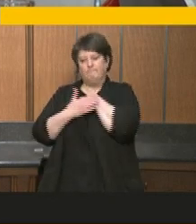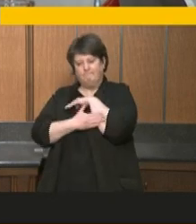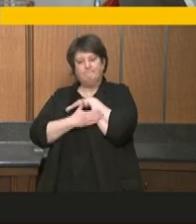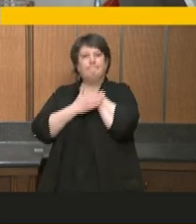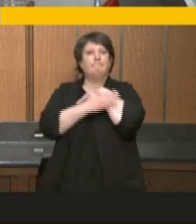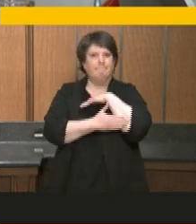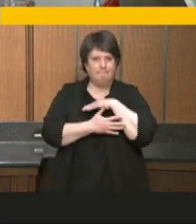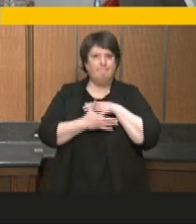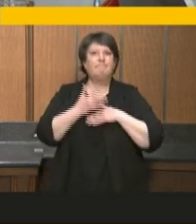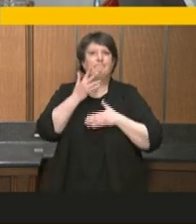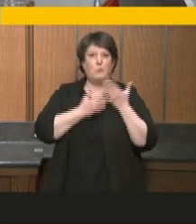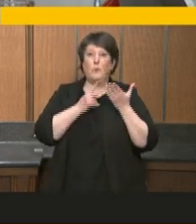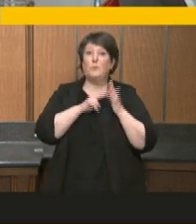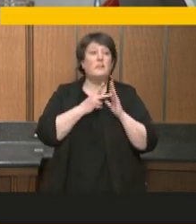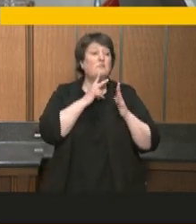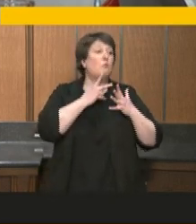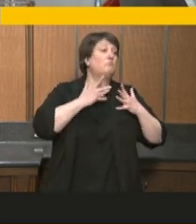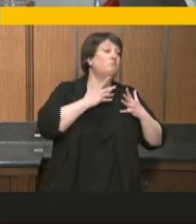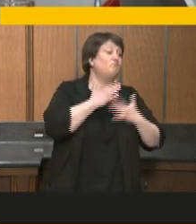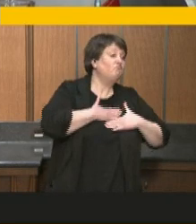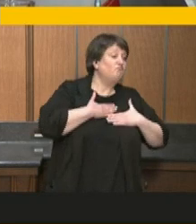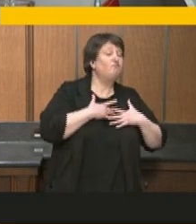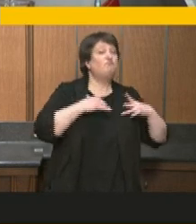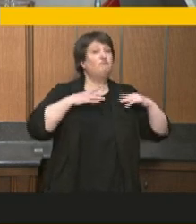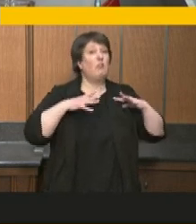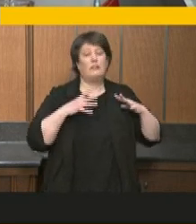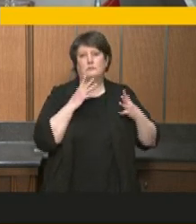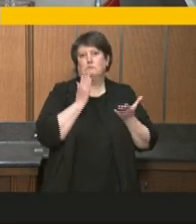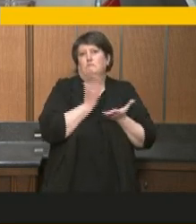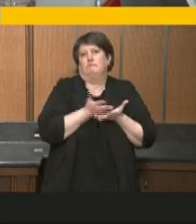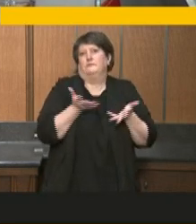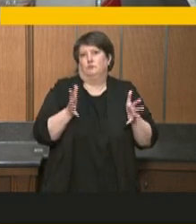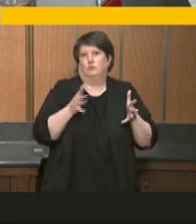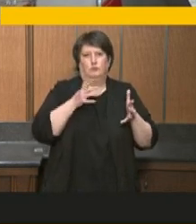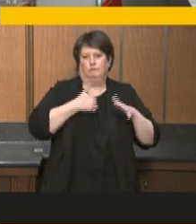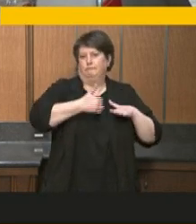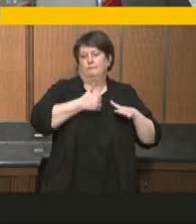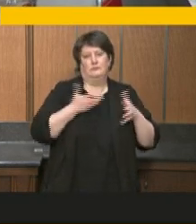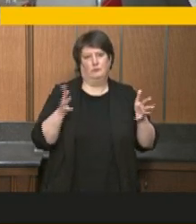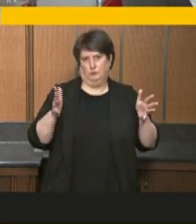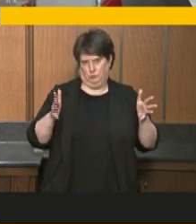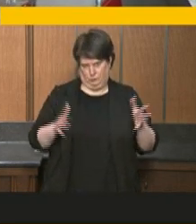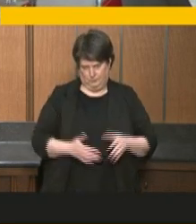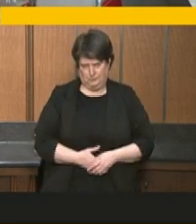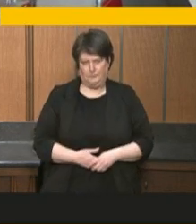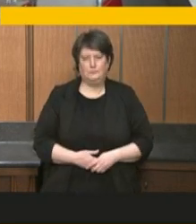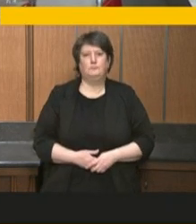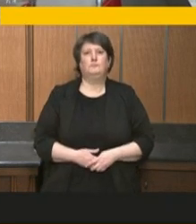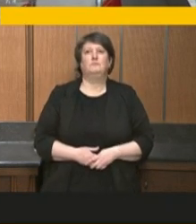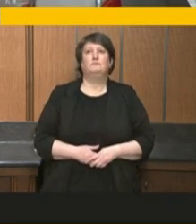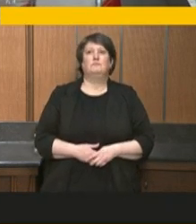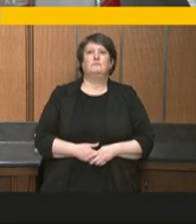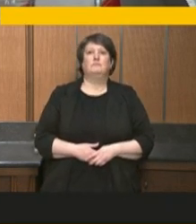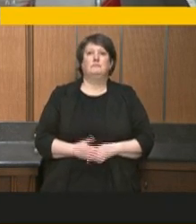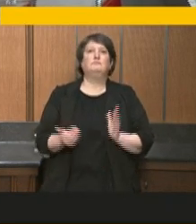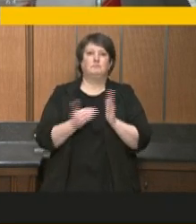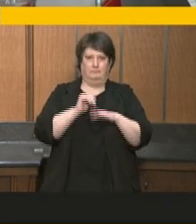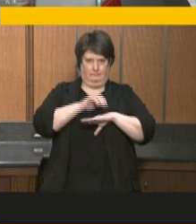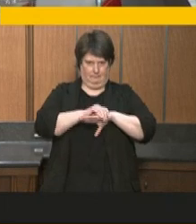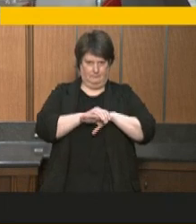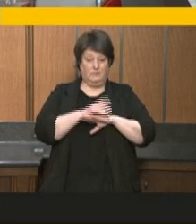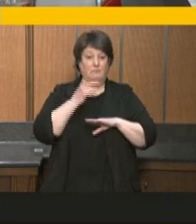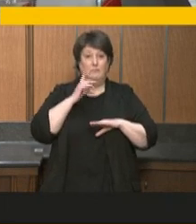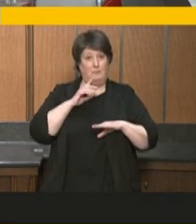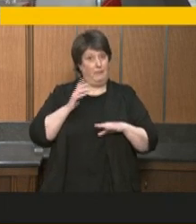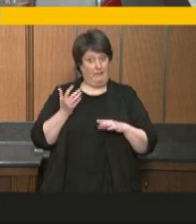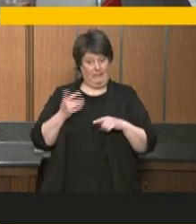restrict non-essential travel across the Canada-U.S. border. The Canada-U.S. border represents a